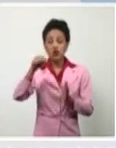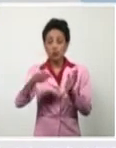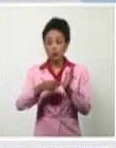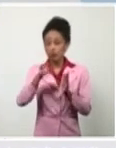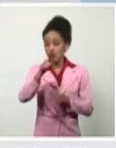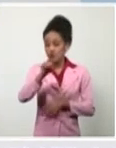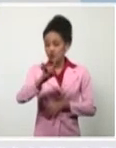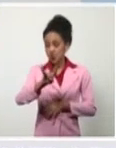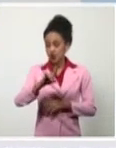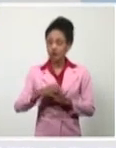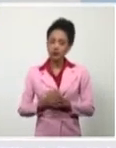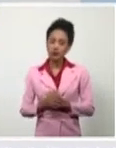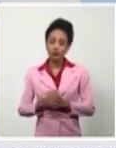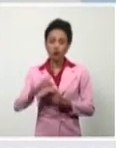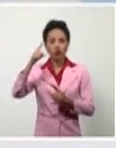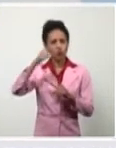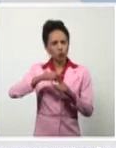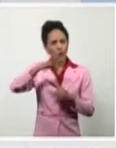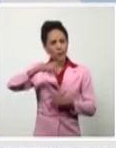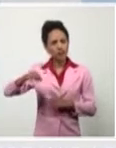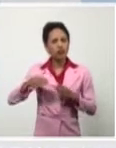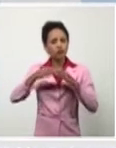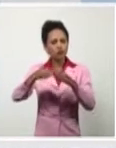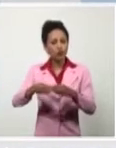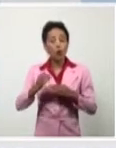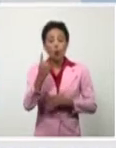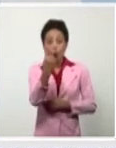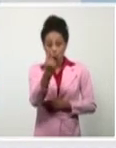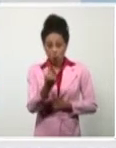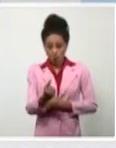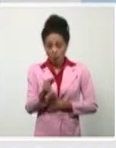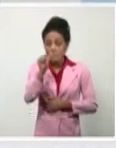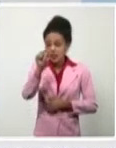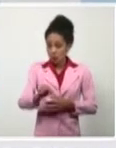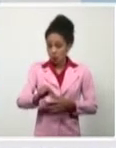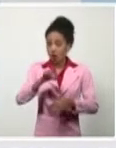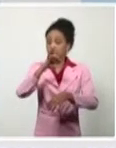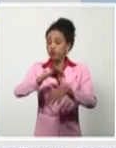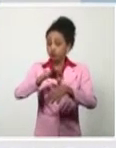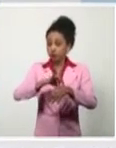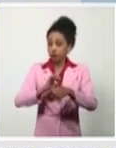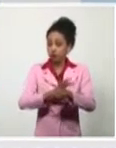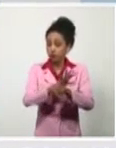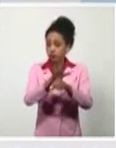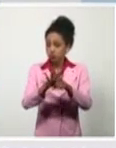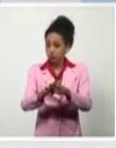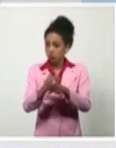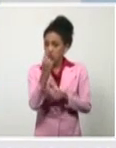0.19, Las Tunas, Pinar del Río, and Granma with one case each,